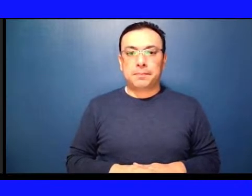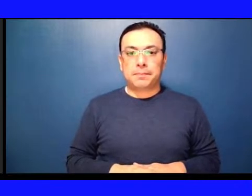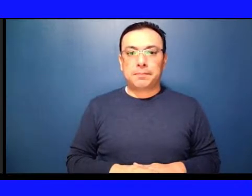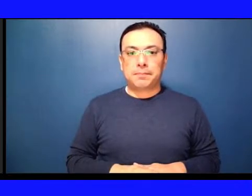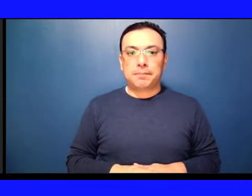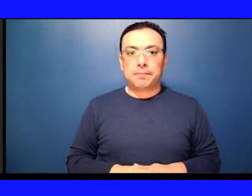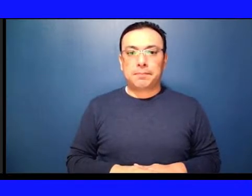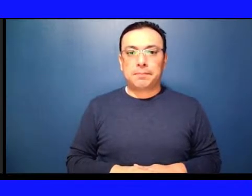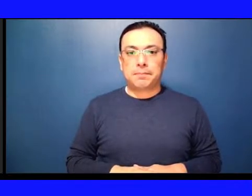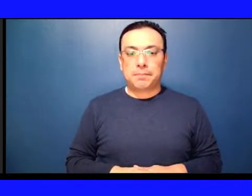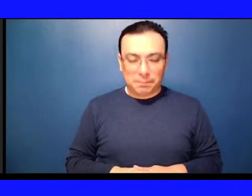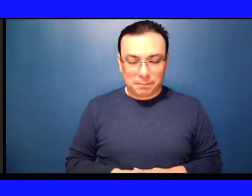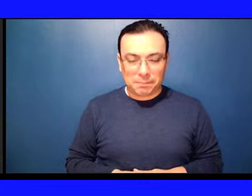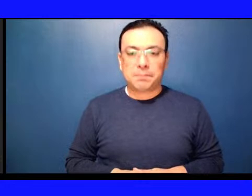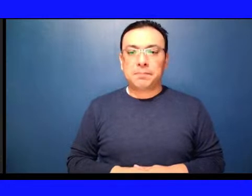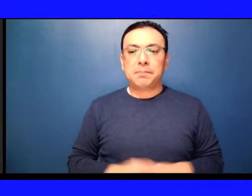less